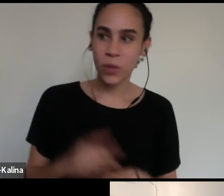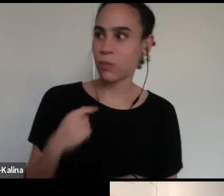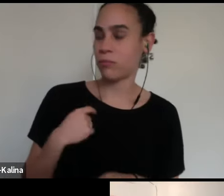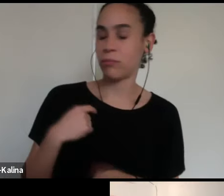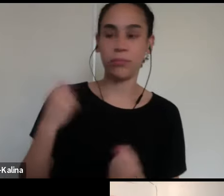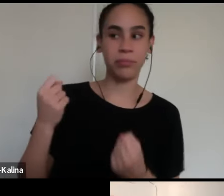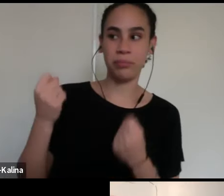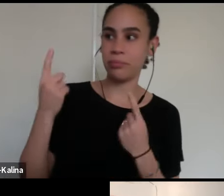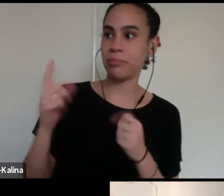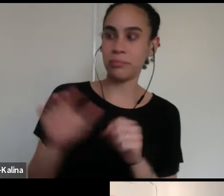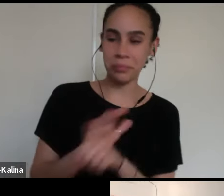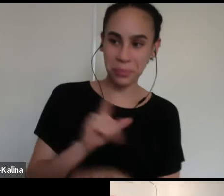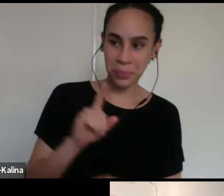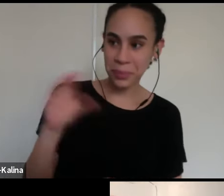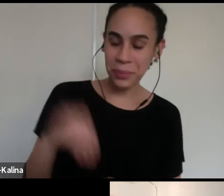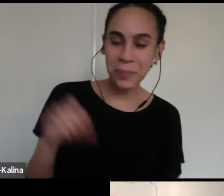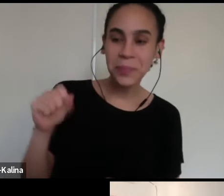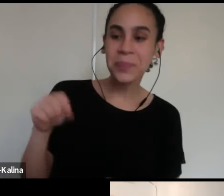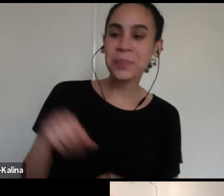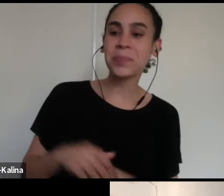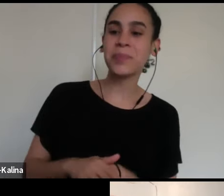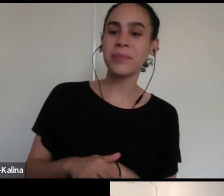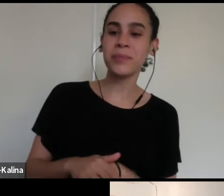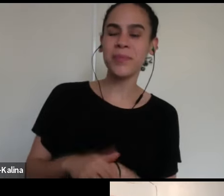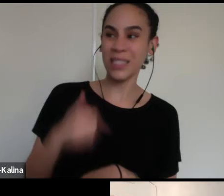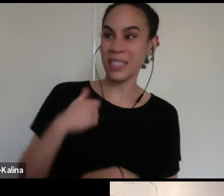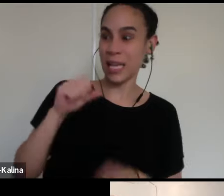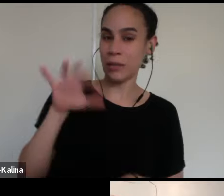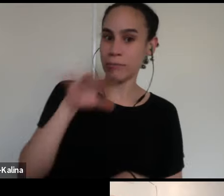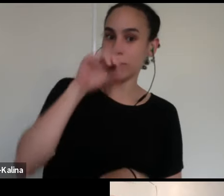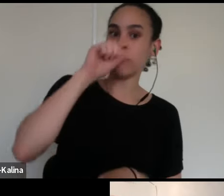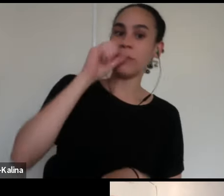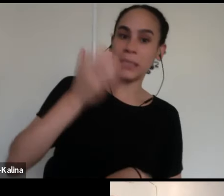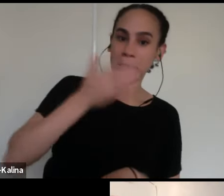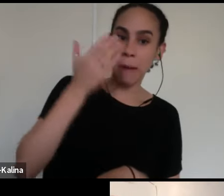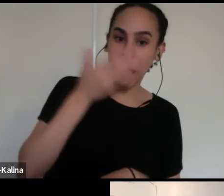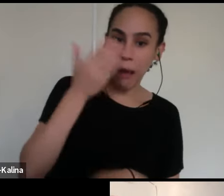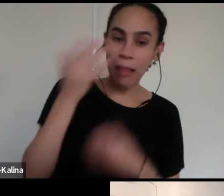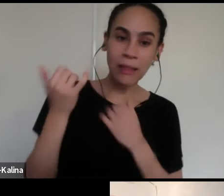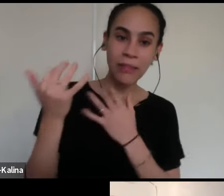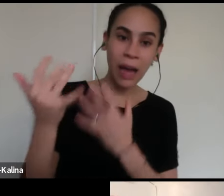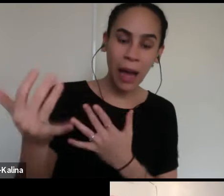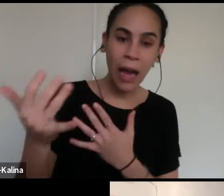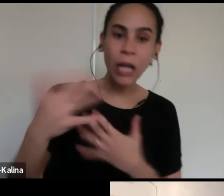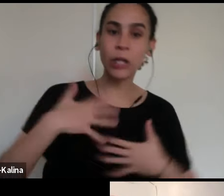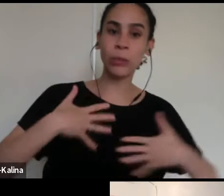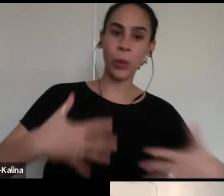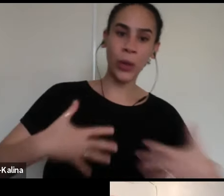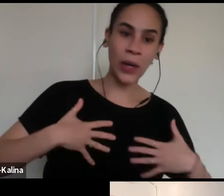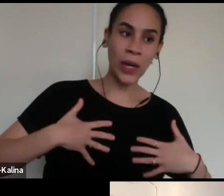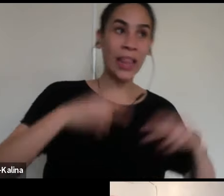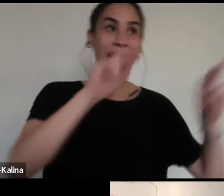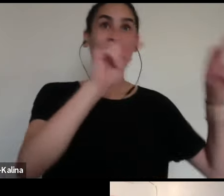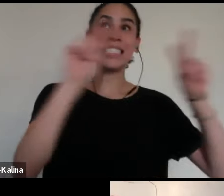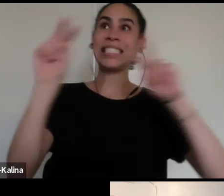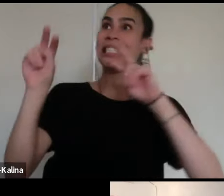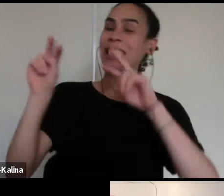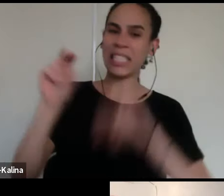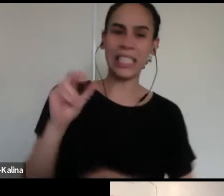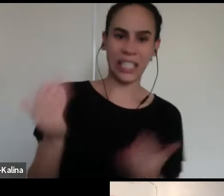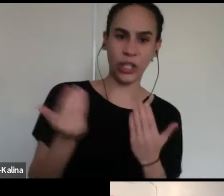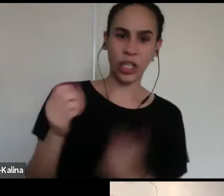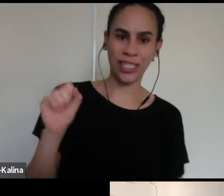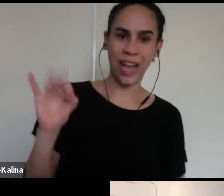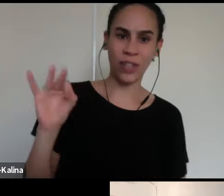It's we can smell it here in San Francisco and see it and breathe it, and it's very